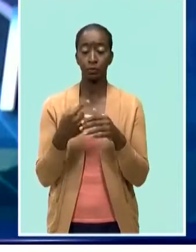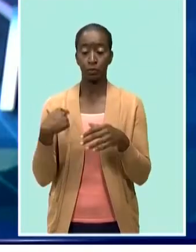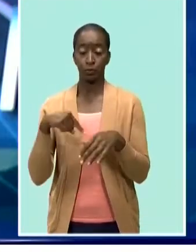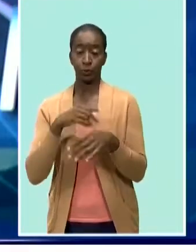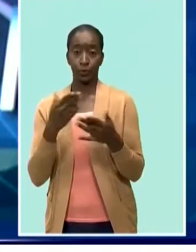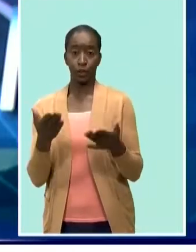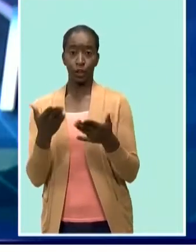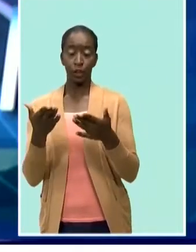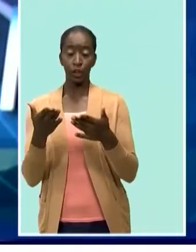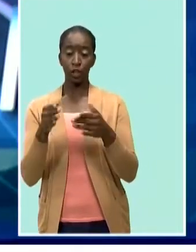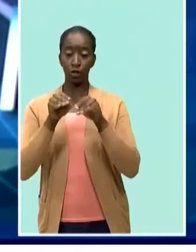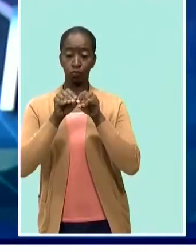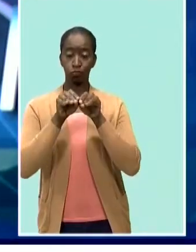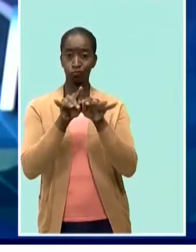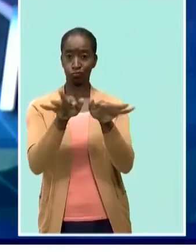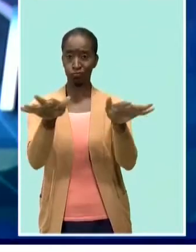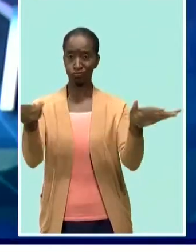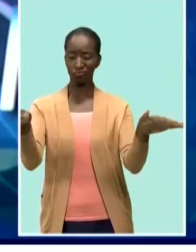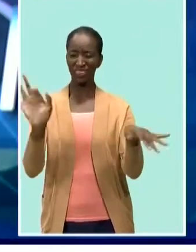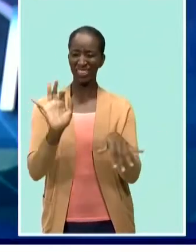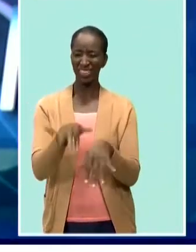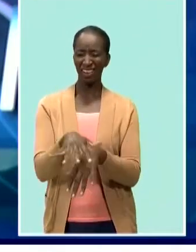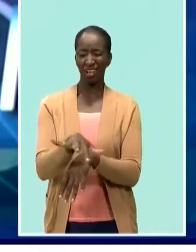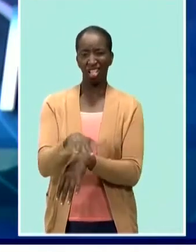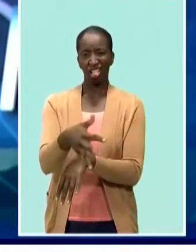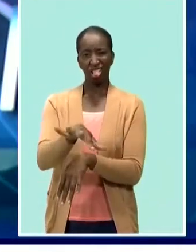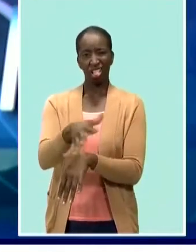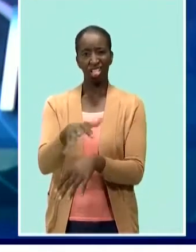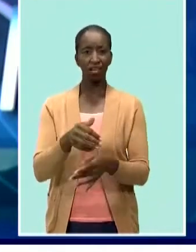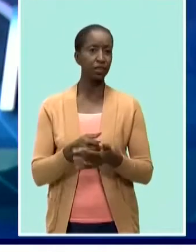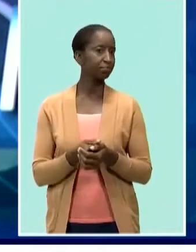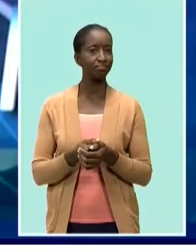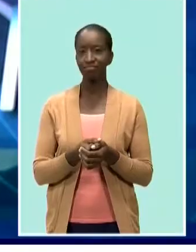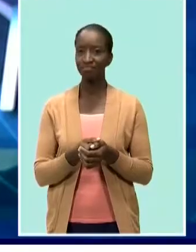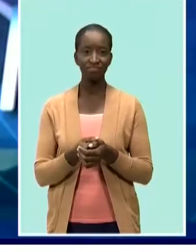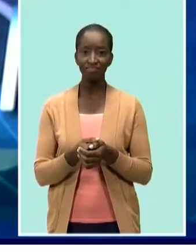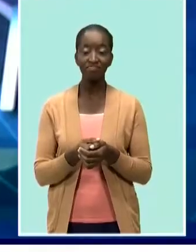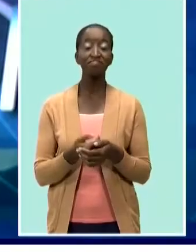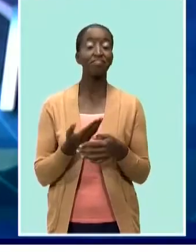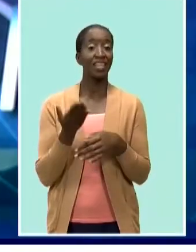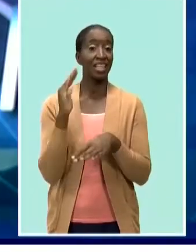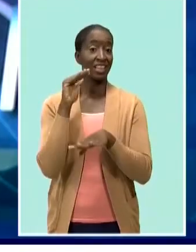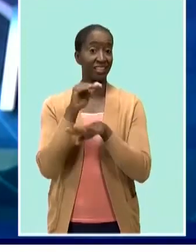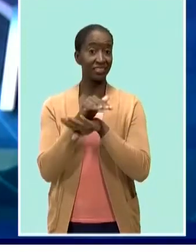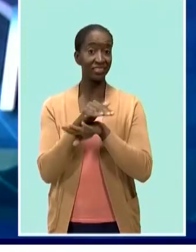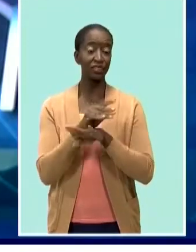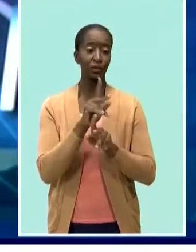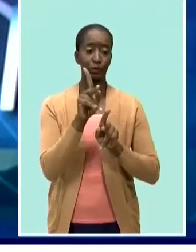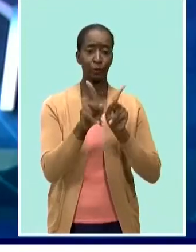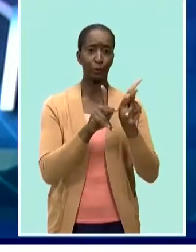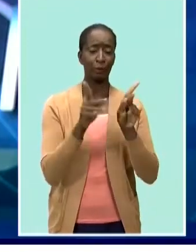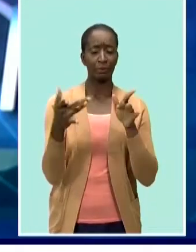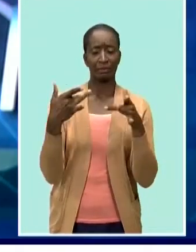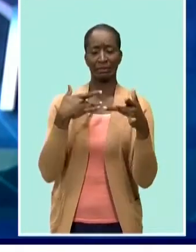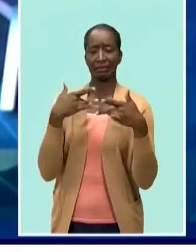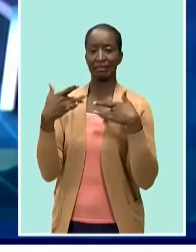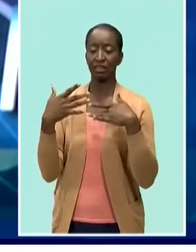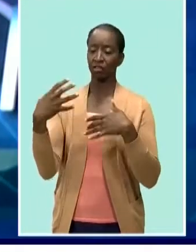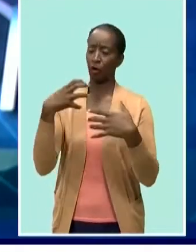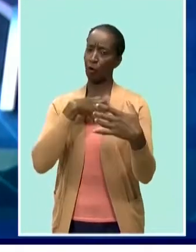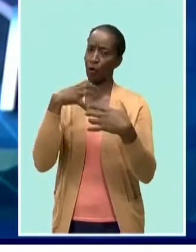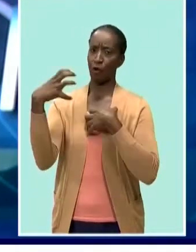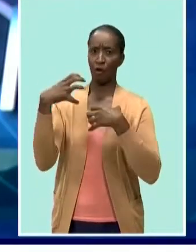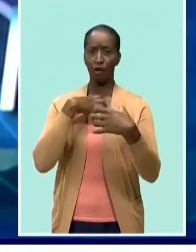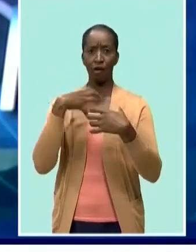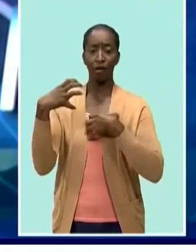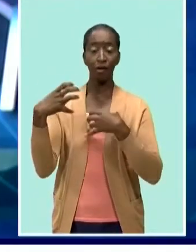inferior quality of service to Barbadian households. Last evening, complaints from across the island reached a high point after months